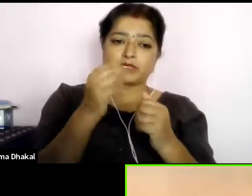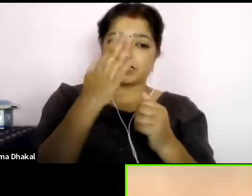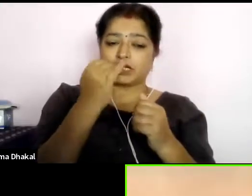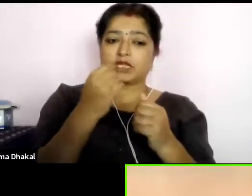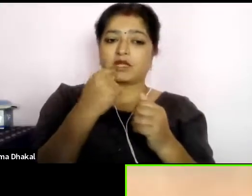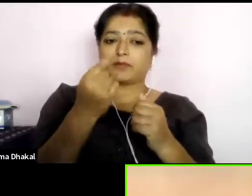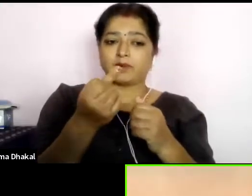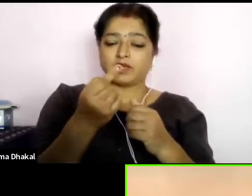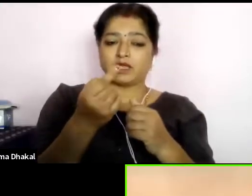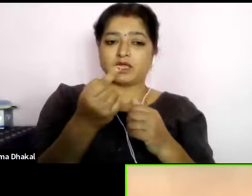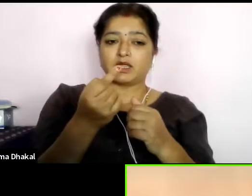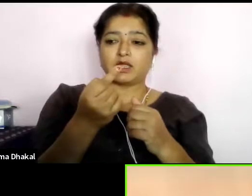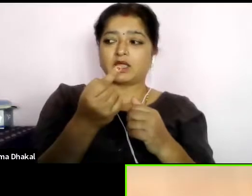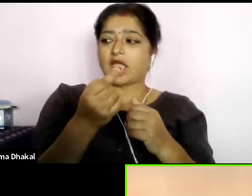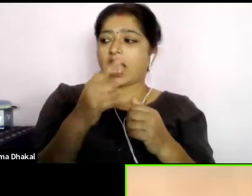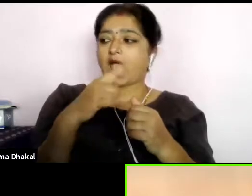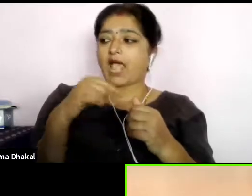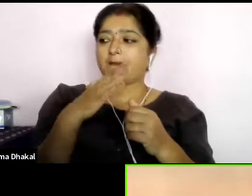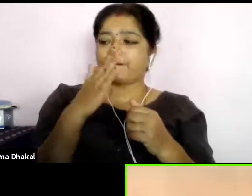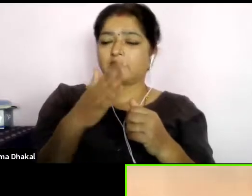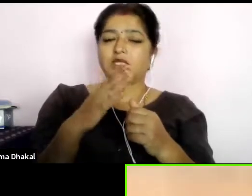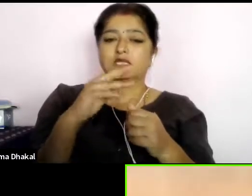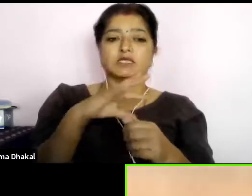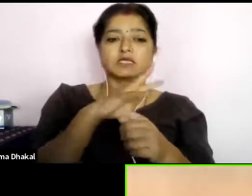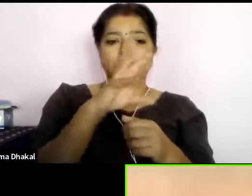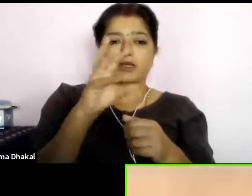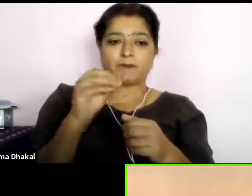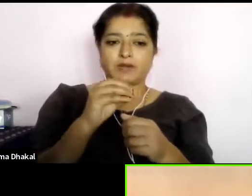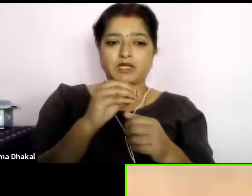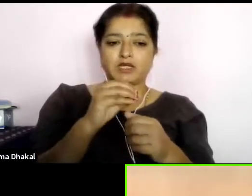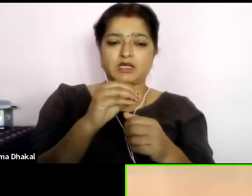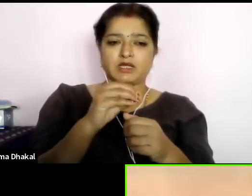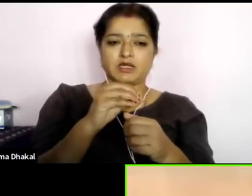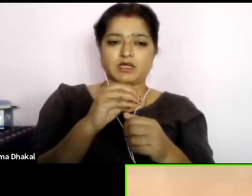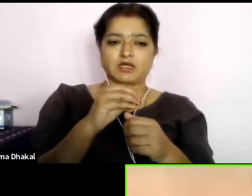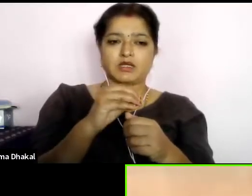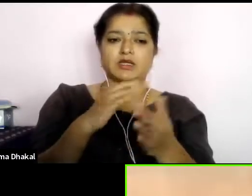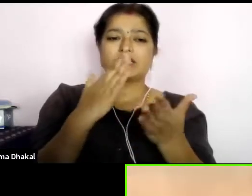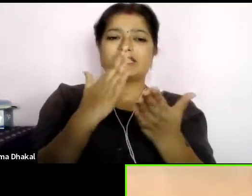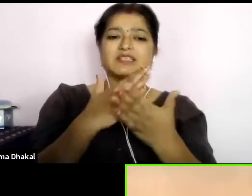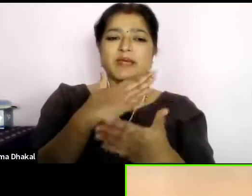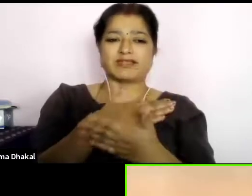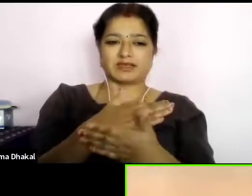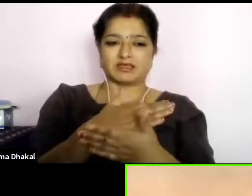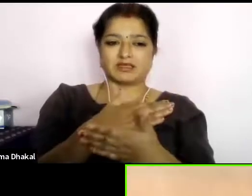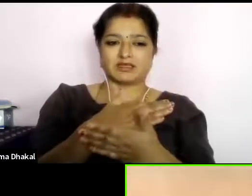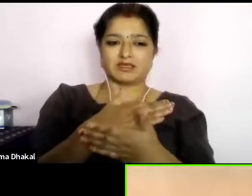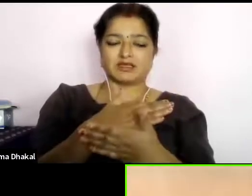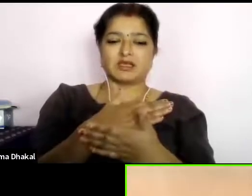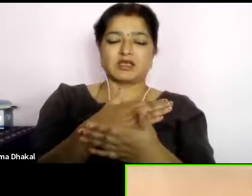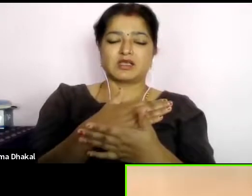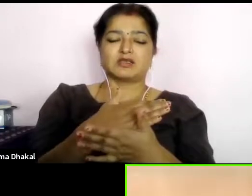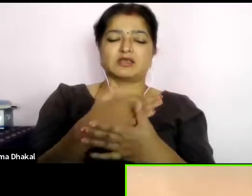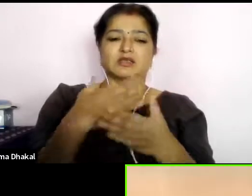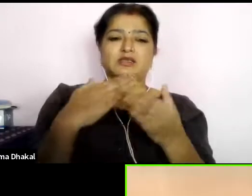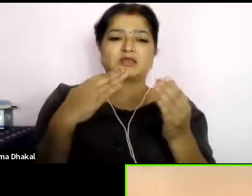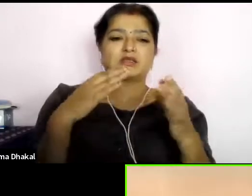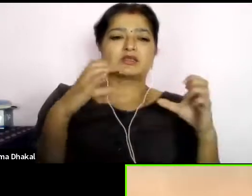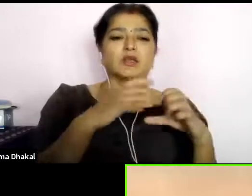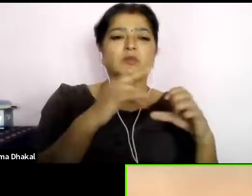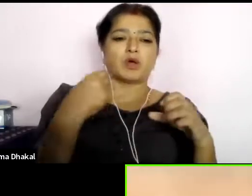of all marginalized groups. And the meaningful and effective participation again should not be a